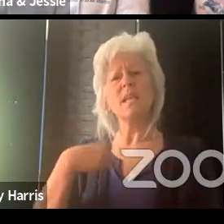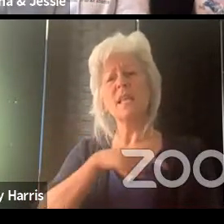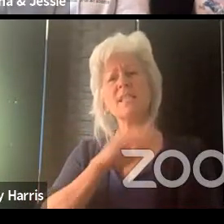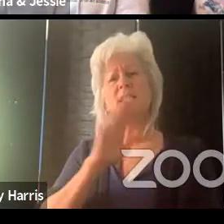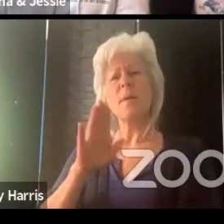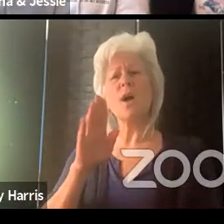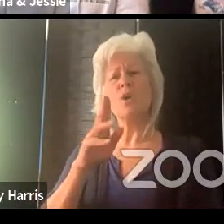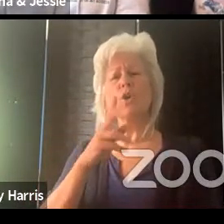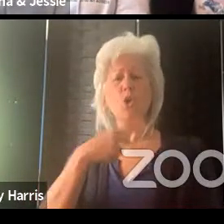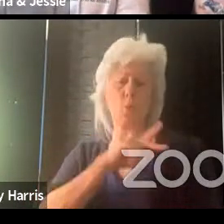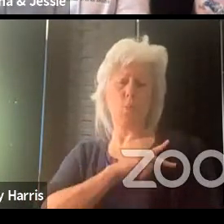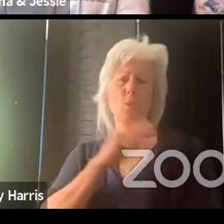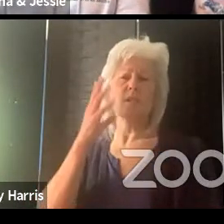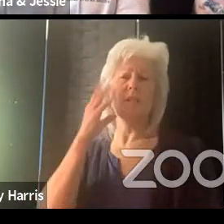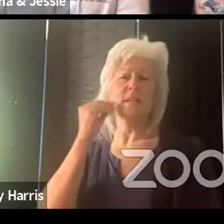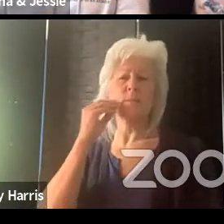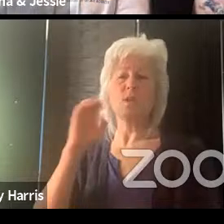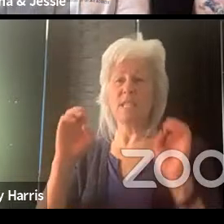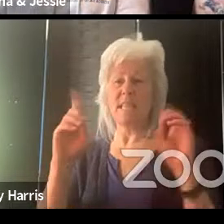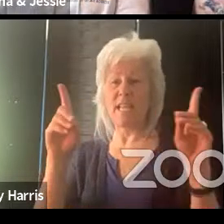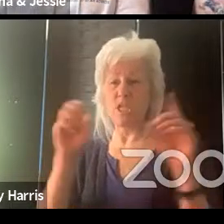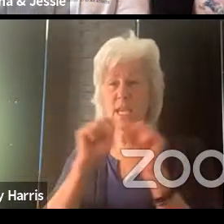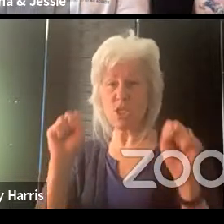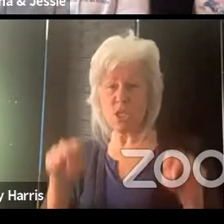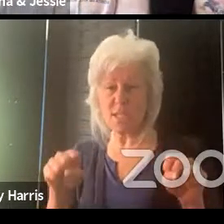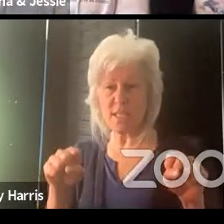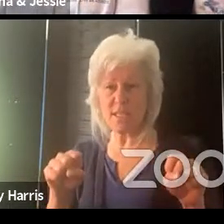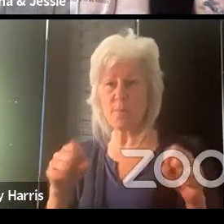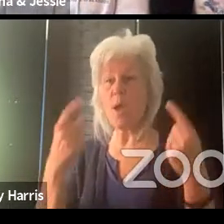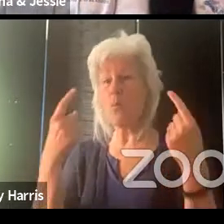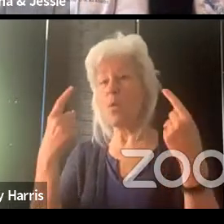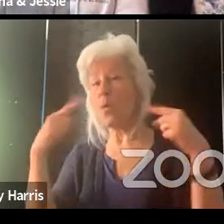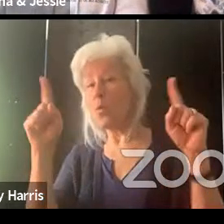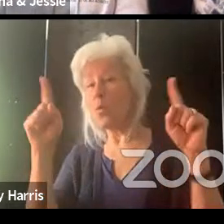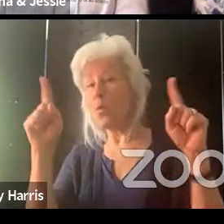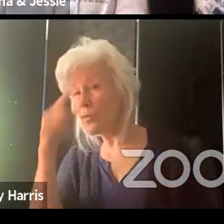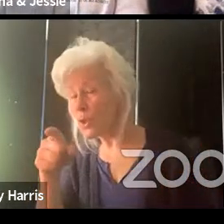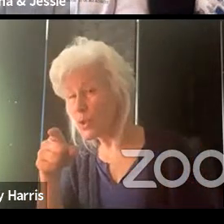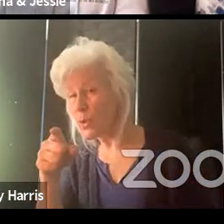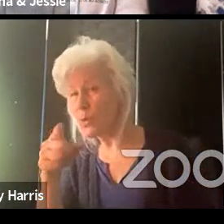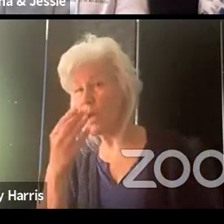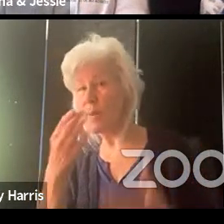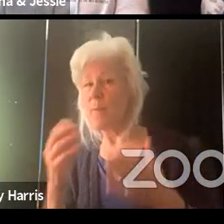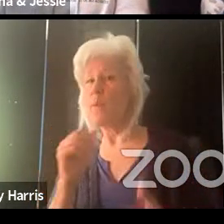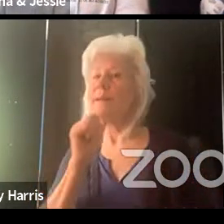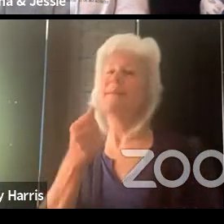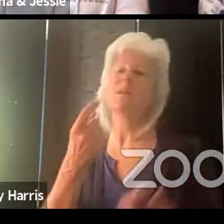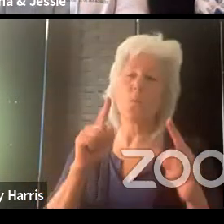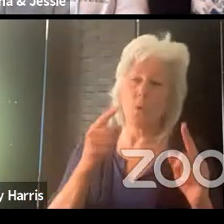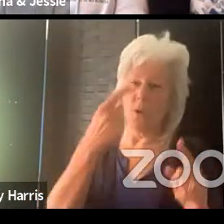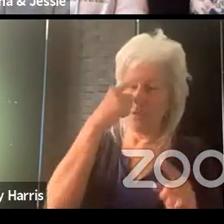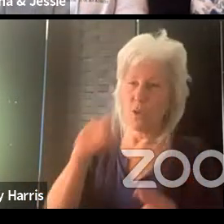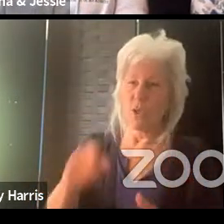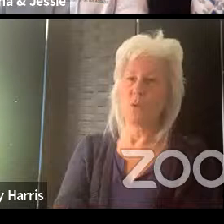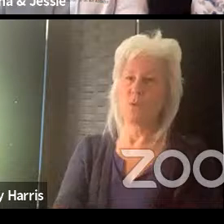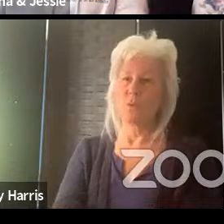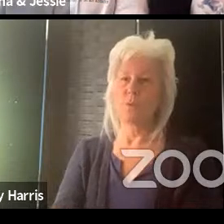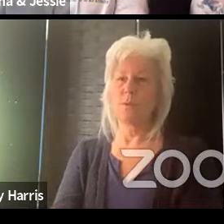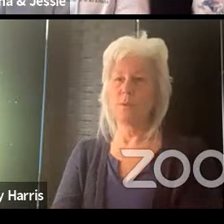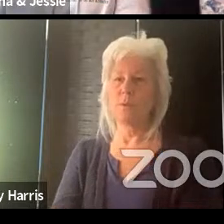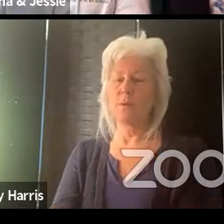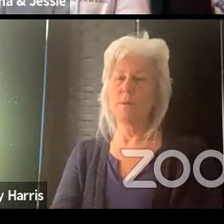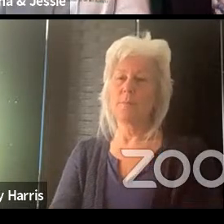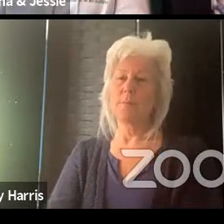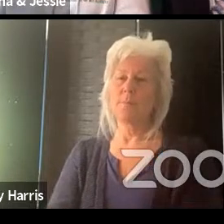personal experiences in the education system and what worked for you and maybe what didn't work quite as well?